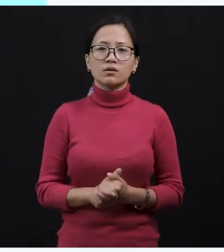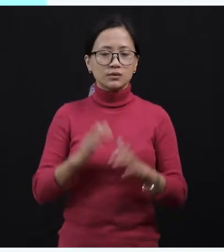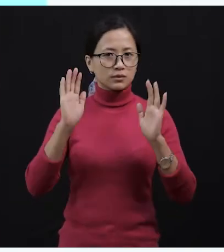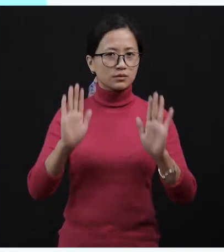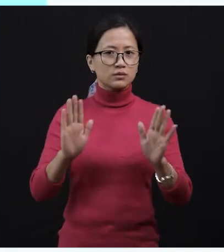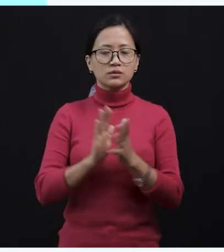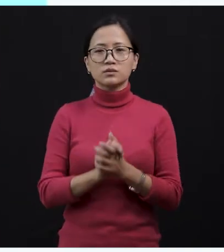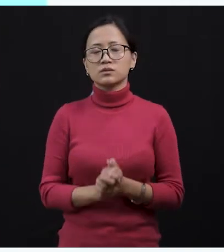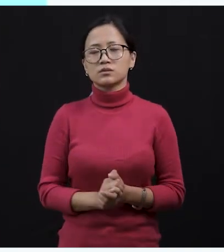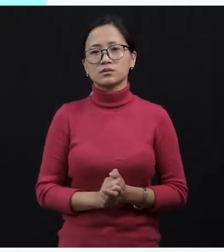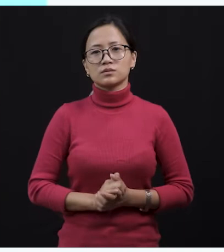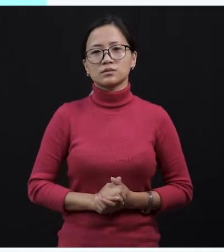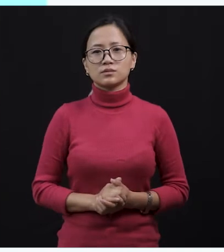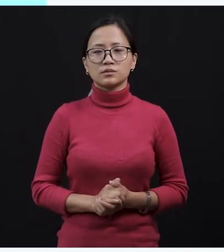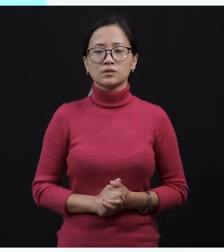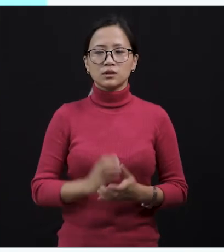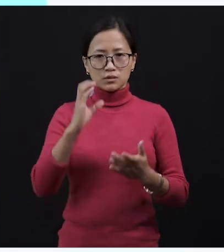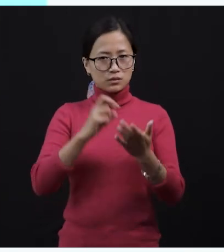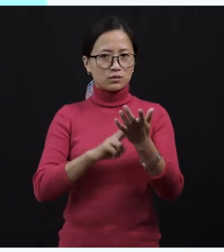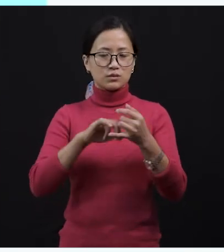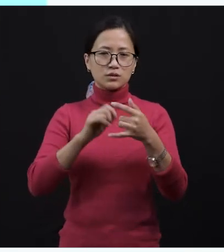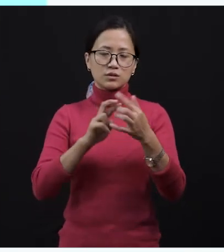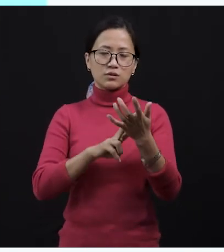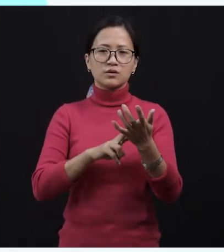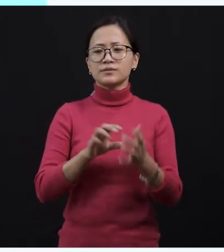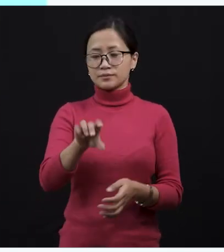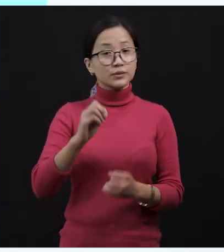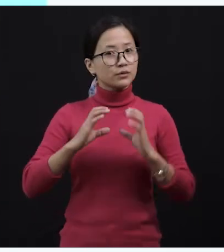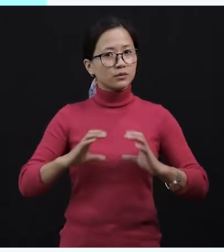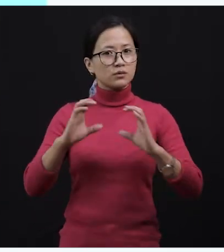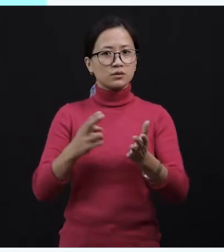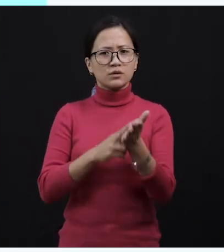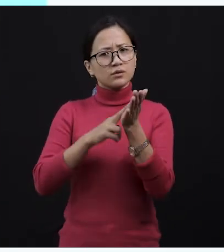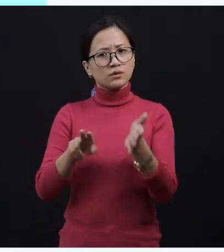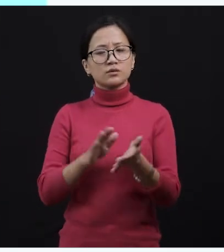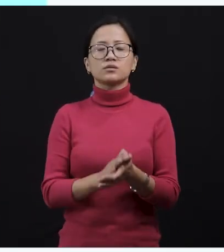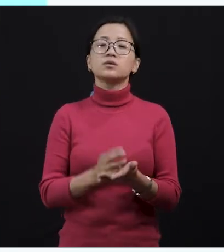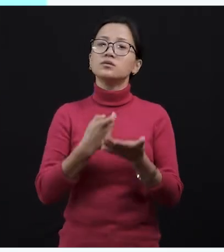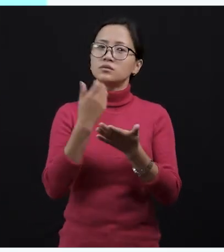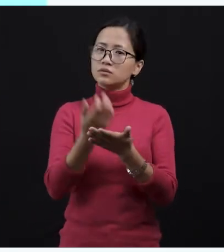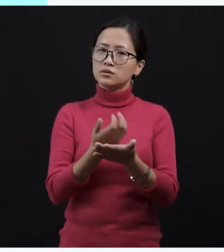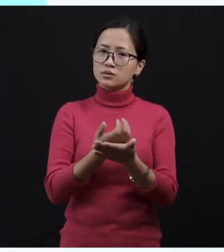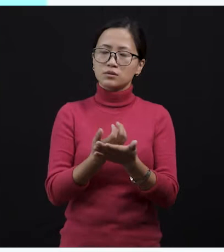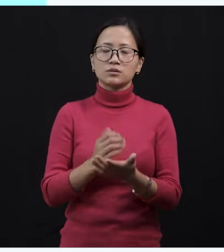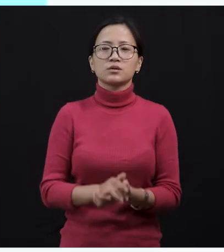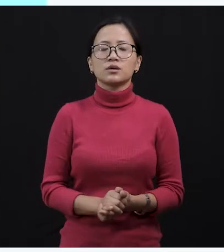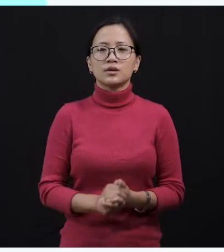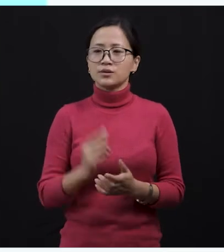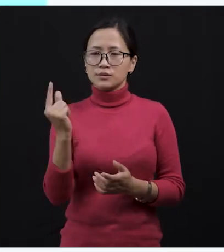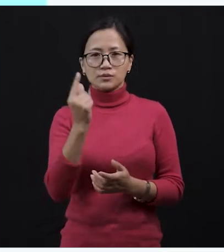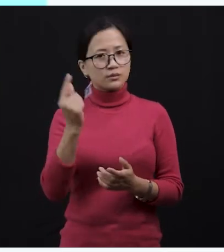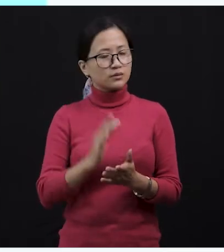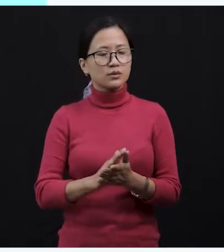we have to conserve and take care of our natural resources and use it